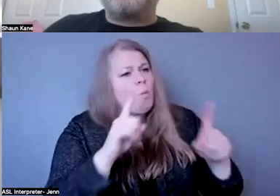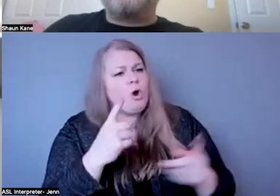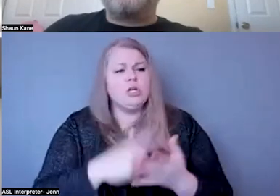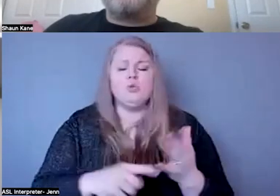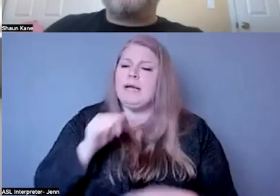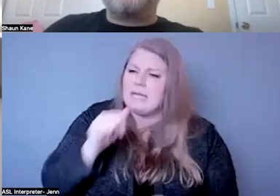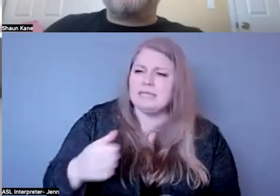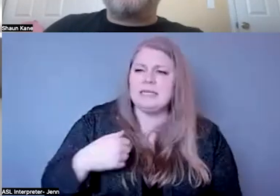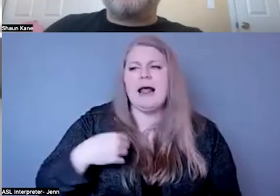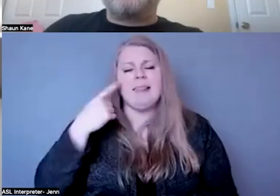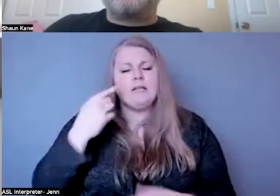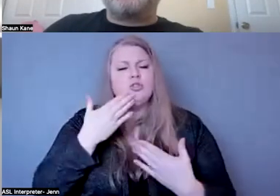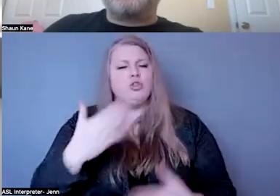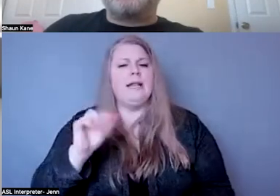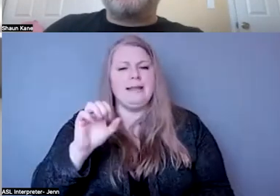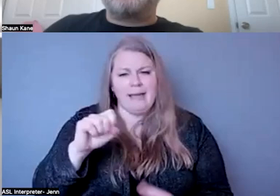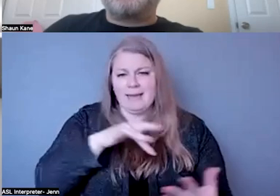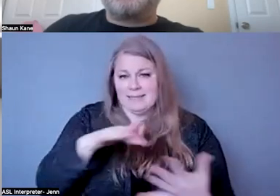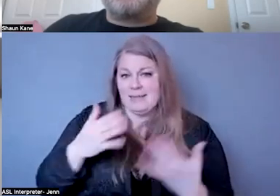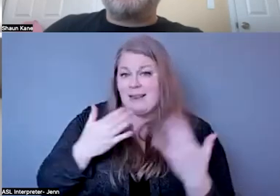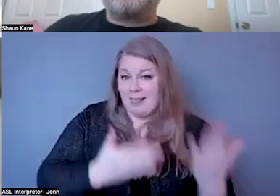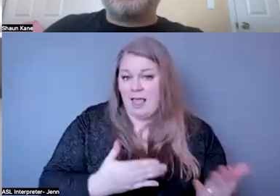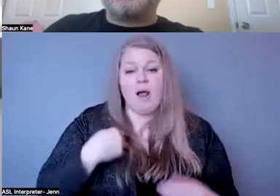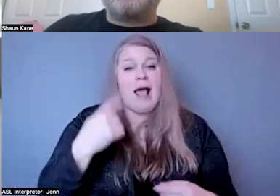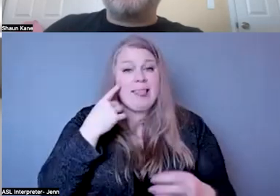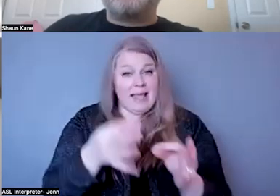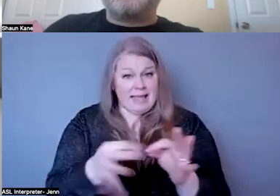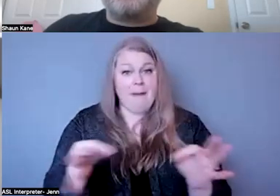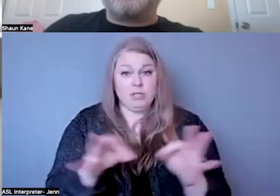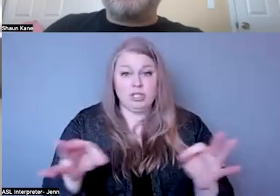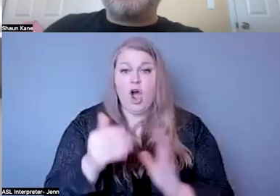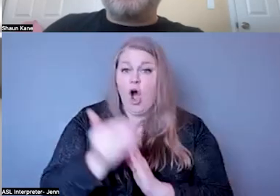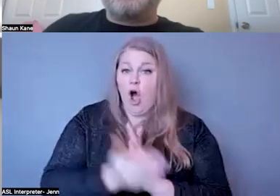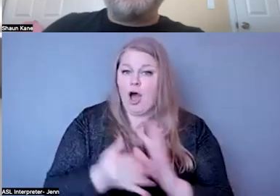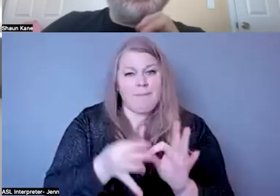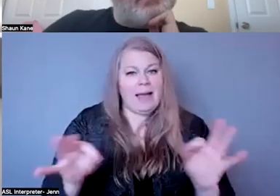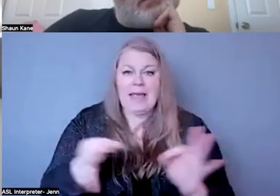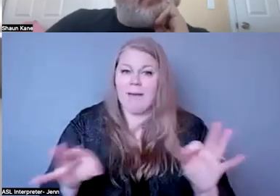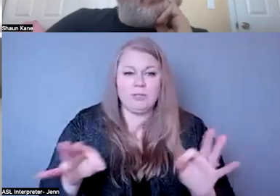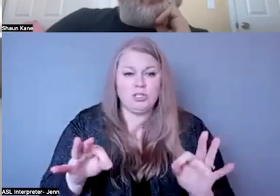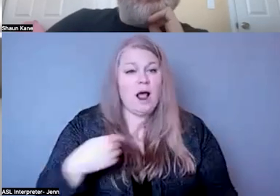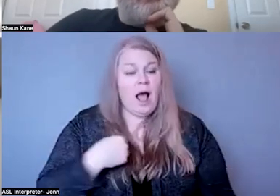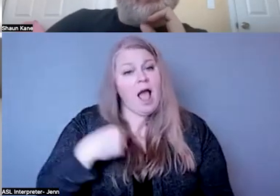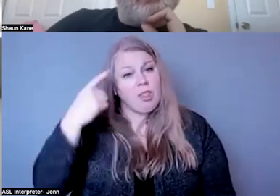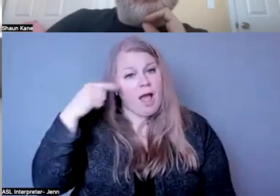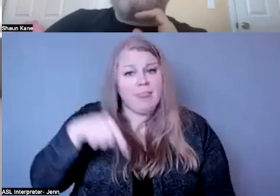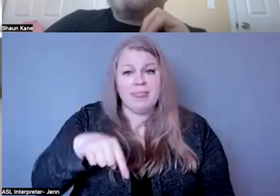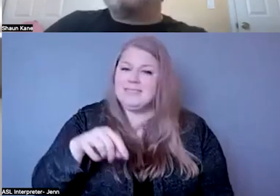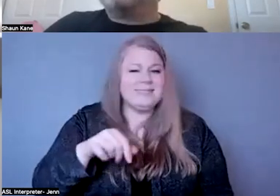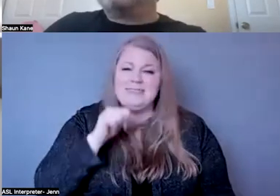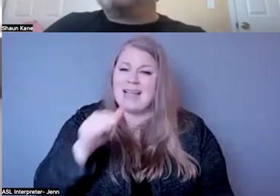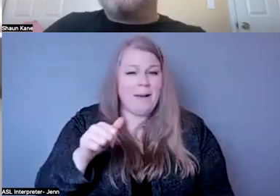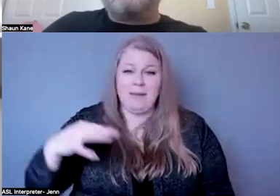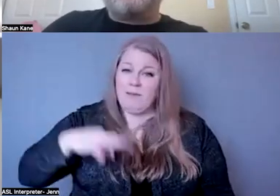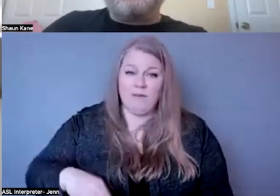it? So I think there's a good case study there. I think captioning, so automatic captioning, I kind of was of the opinion that this was not going to be useful, and it's